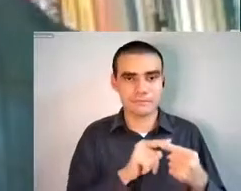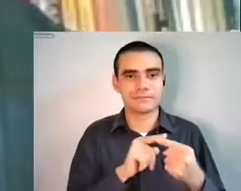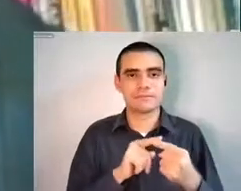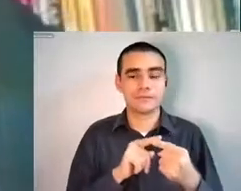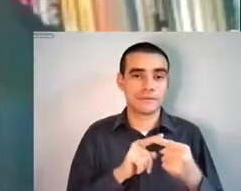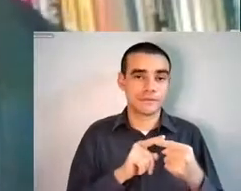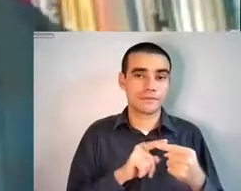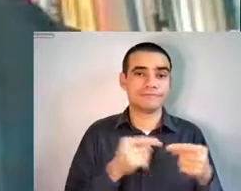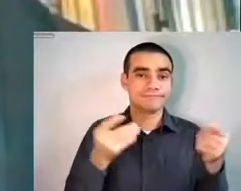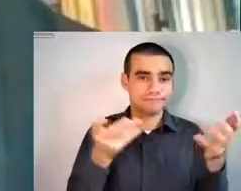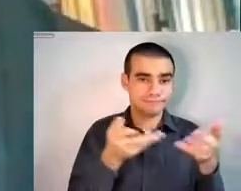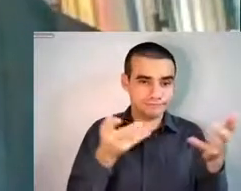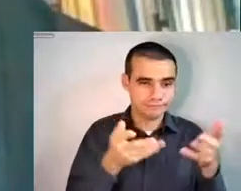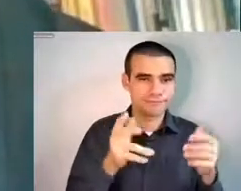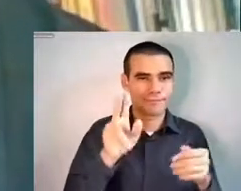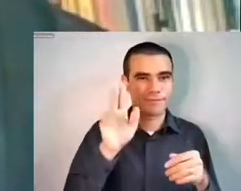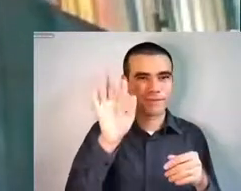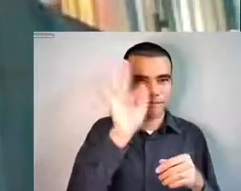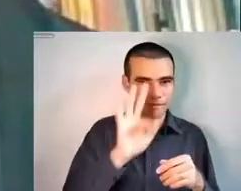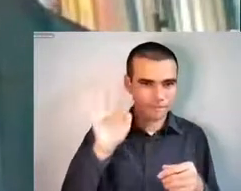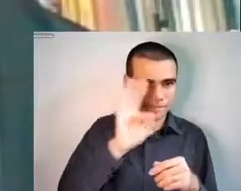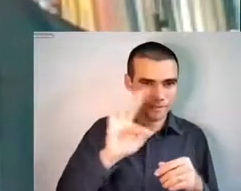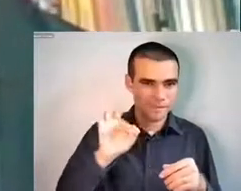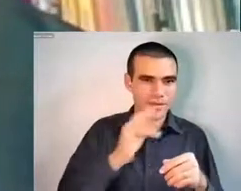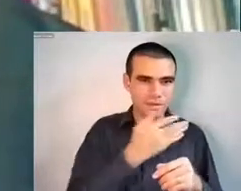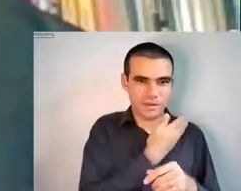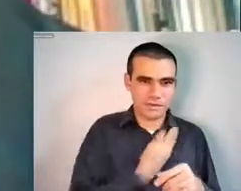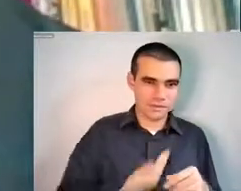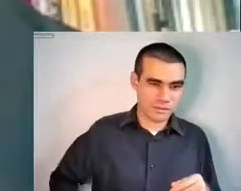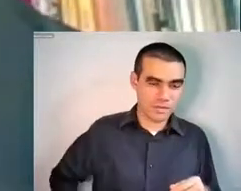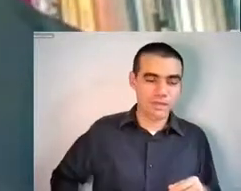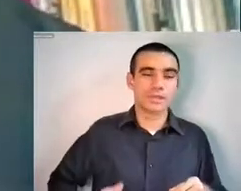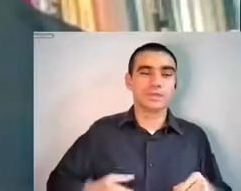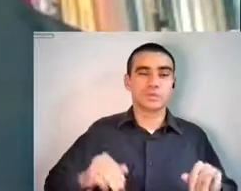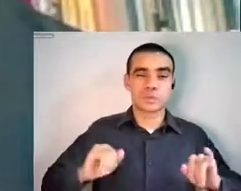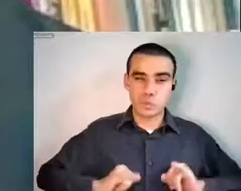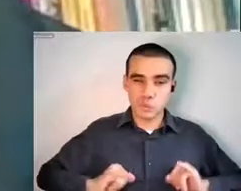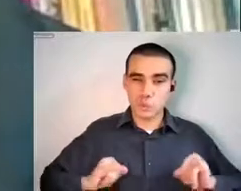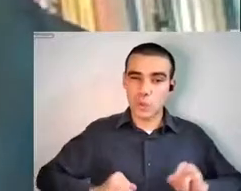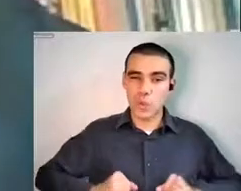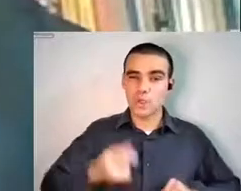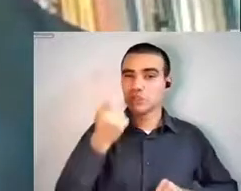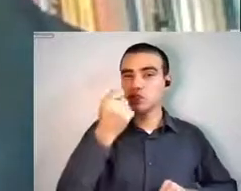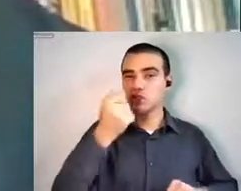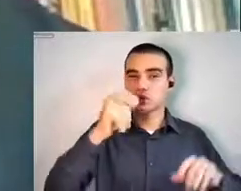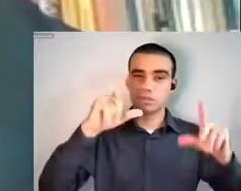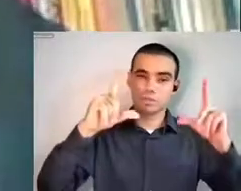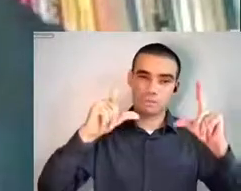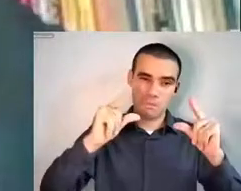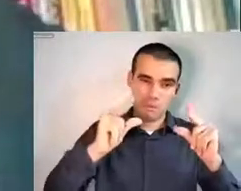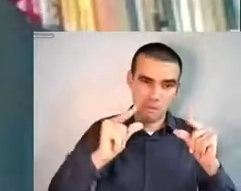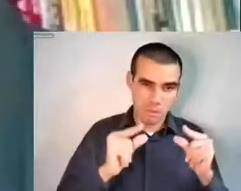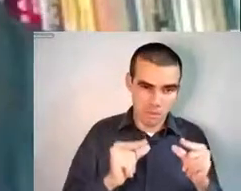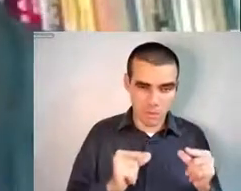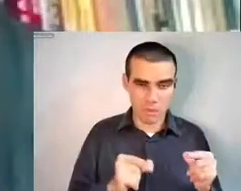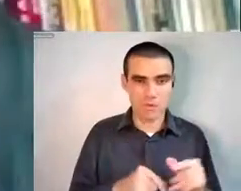spread. Right now, the public universities are suffering a financial crisis,